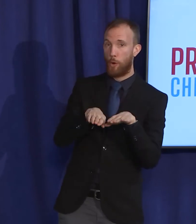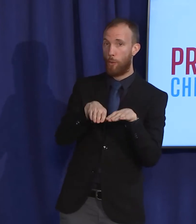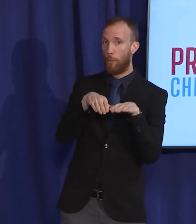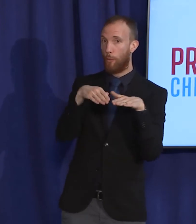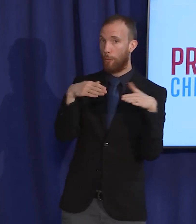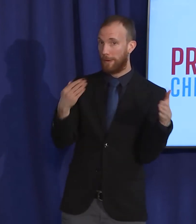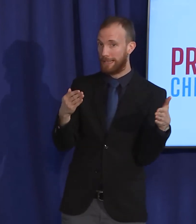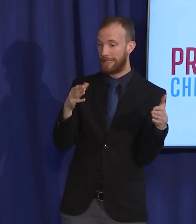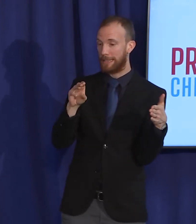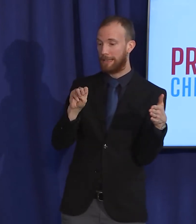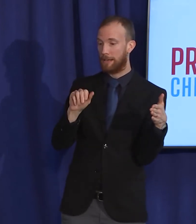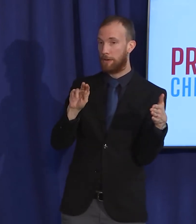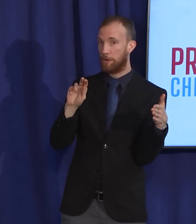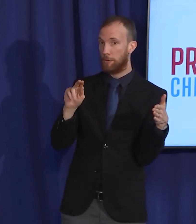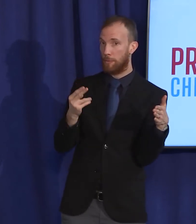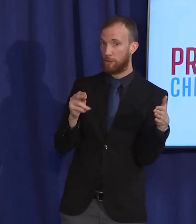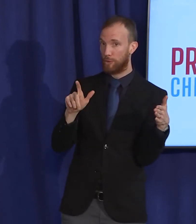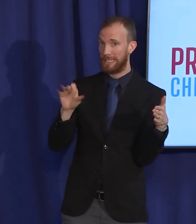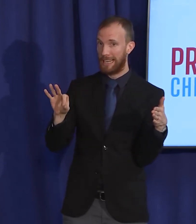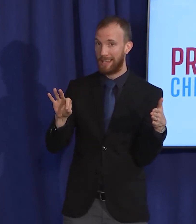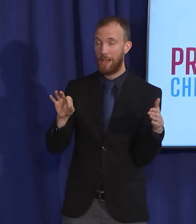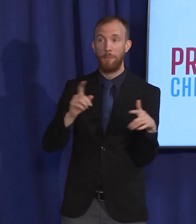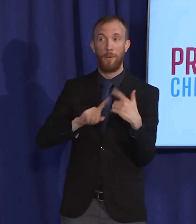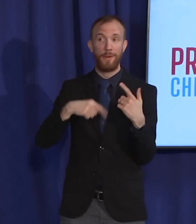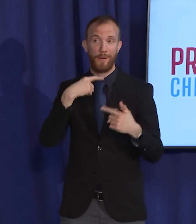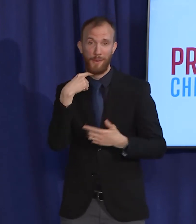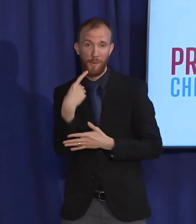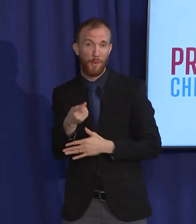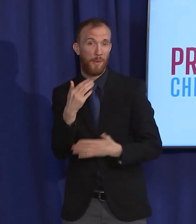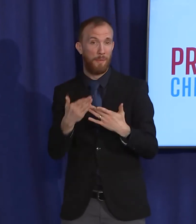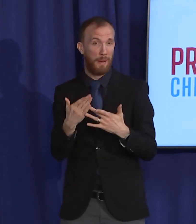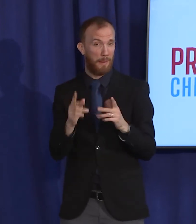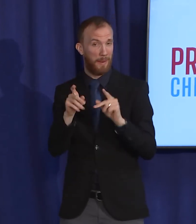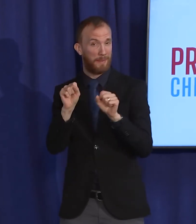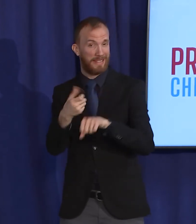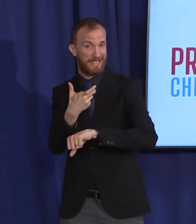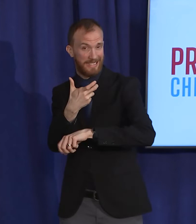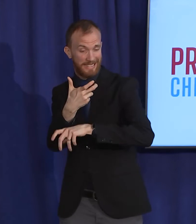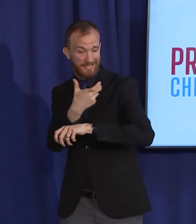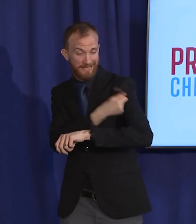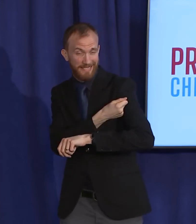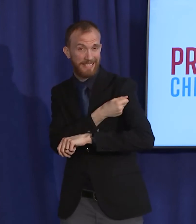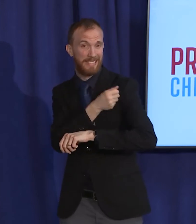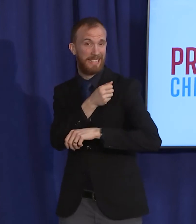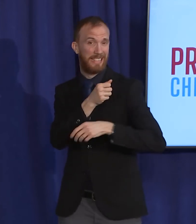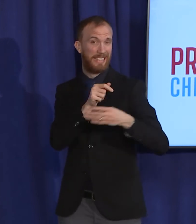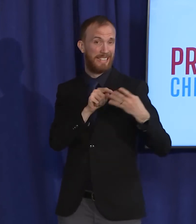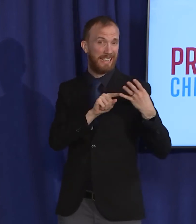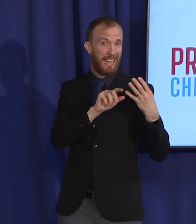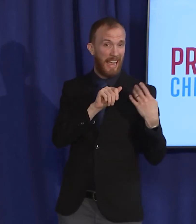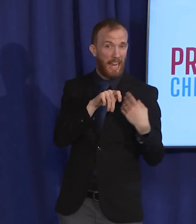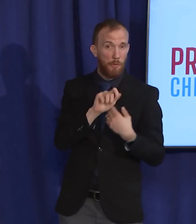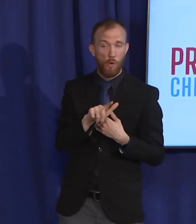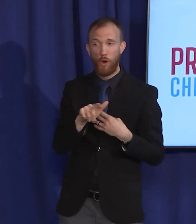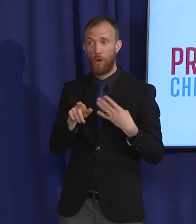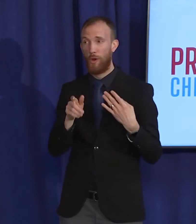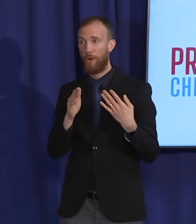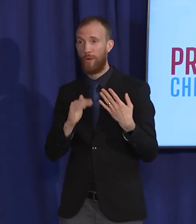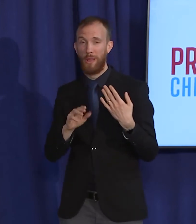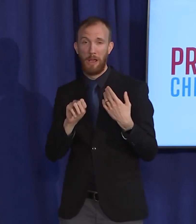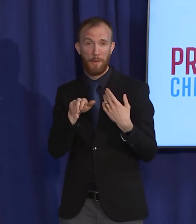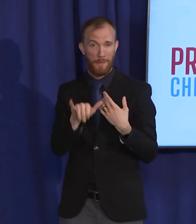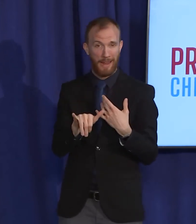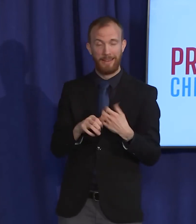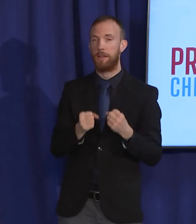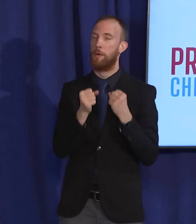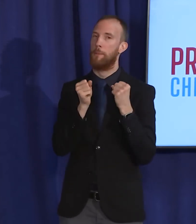really talking about people being able to be vaccinated in April or May. And a lot of folks are going to be vaccinated in May,